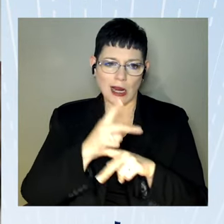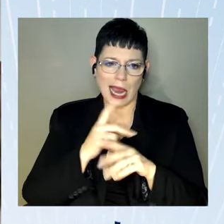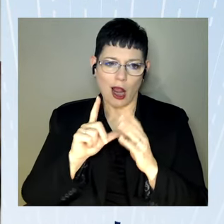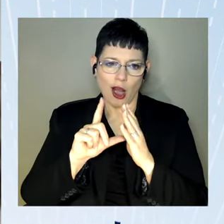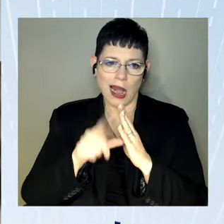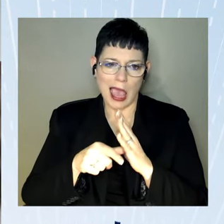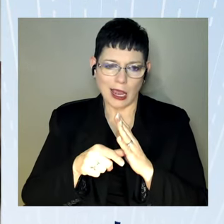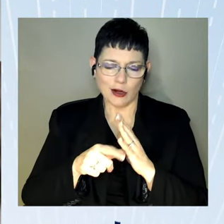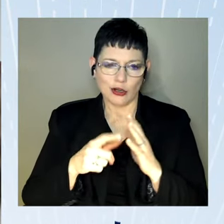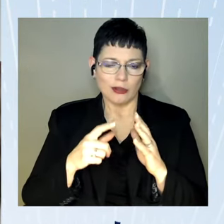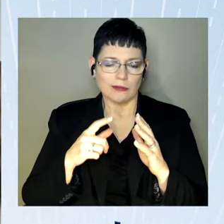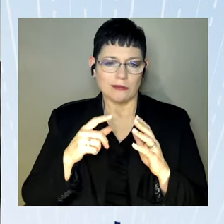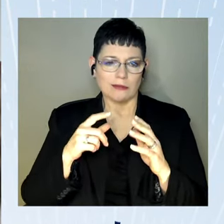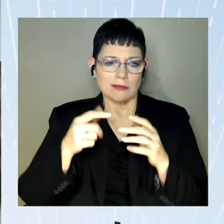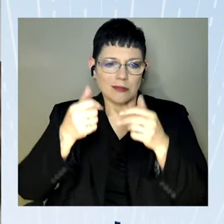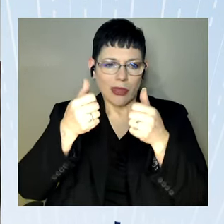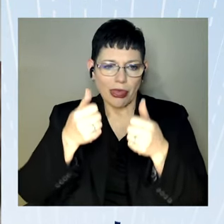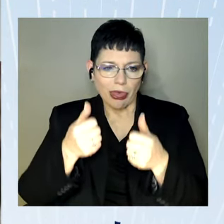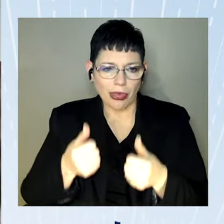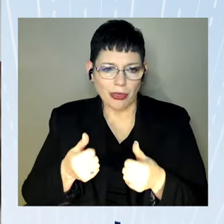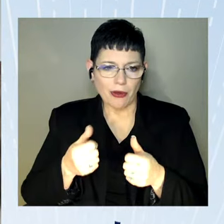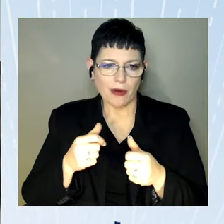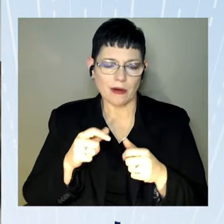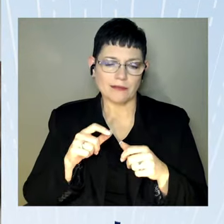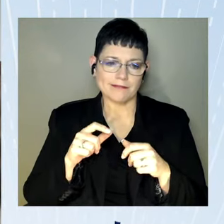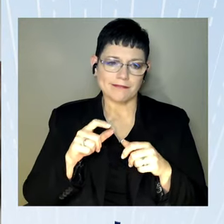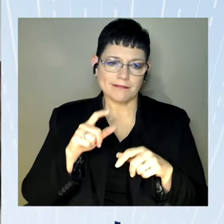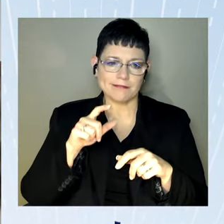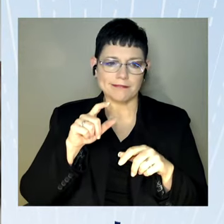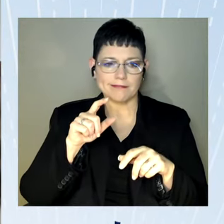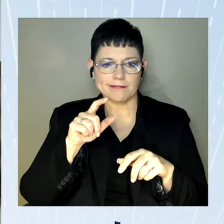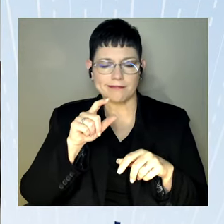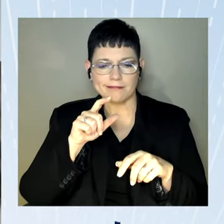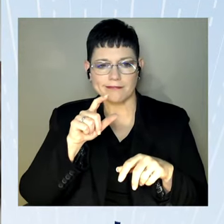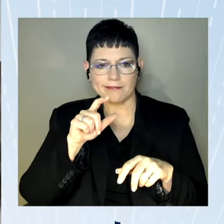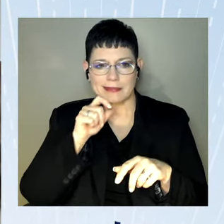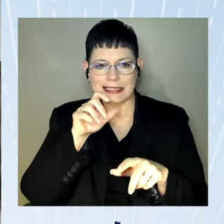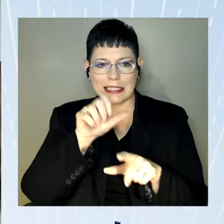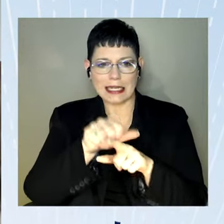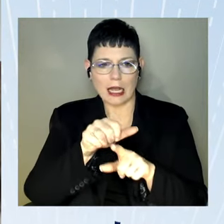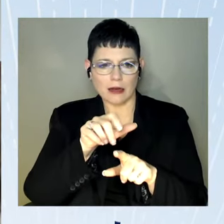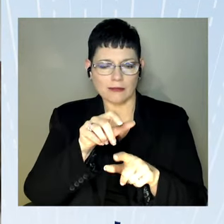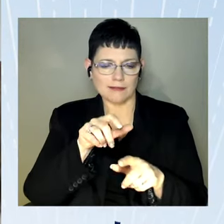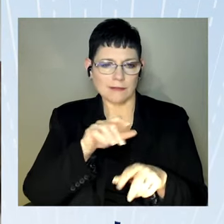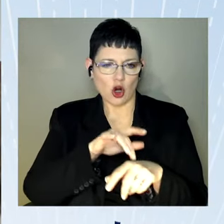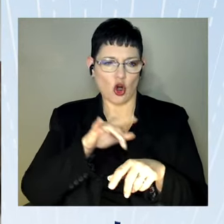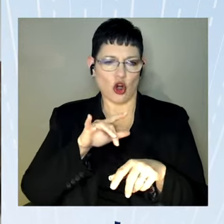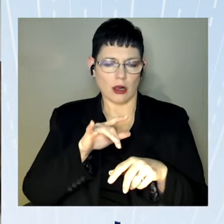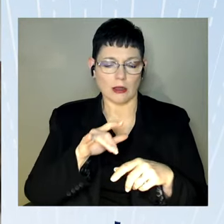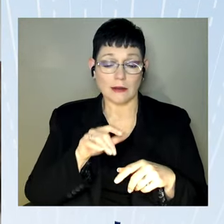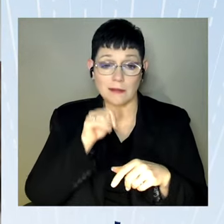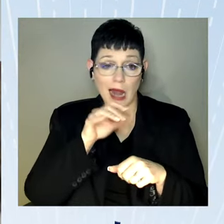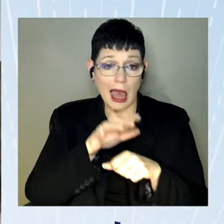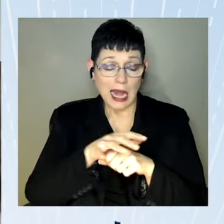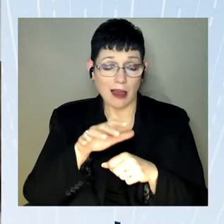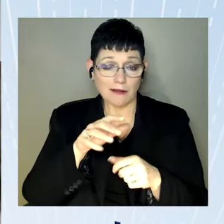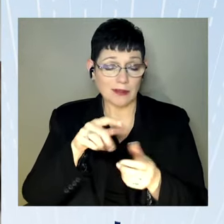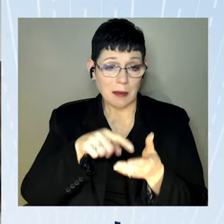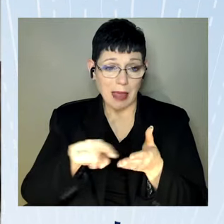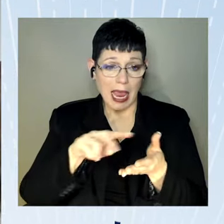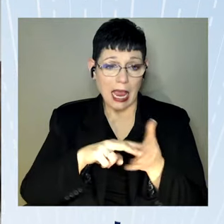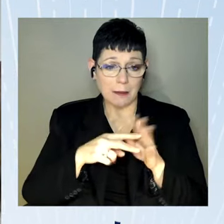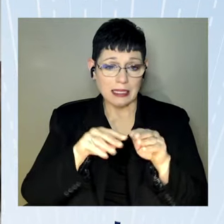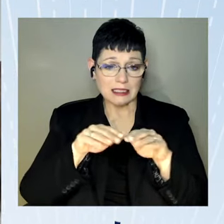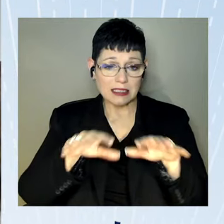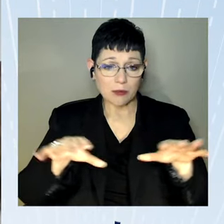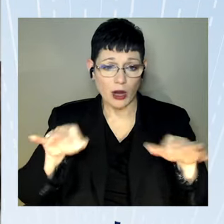caught or prevented earlier. People see, a lack of paid leave means sicker patients and spreading of diseases. It